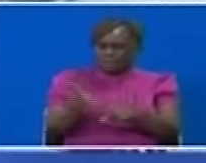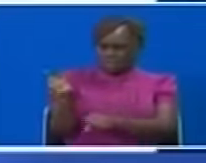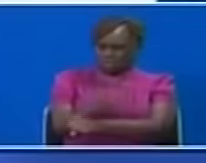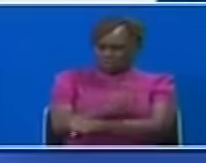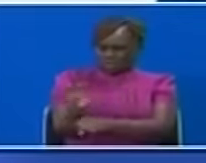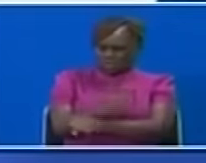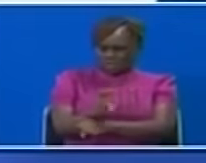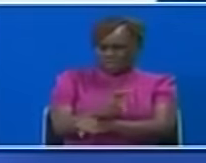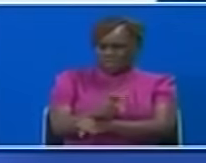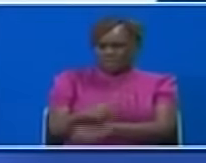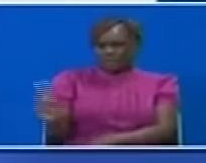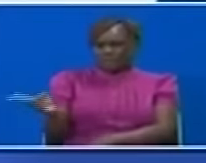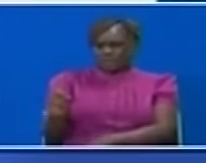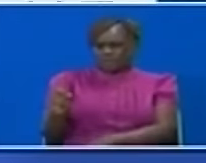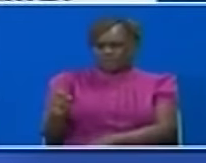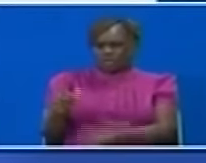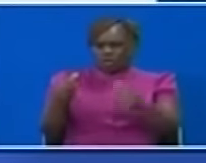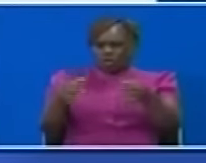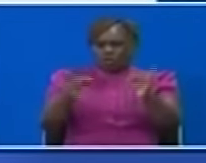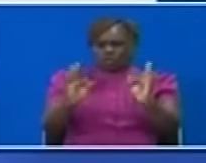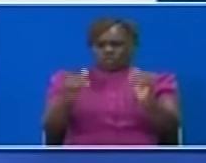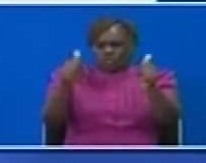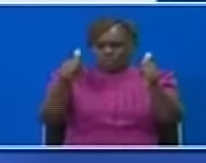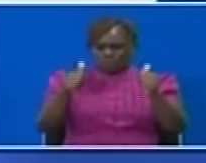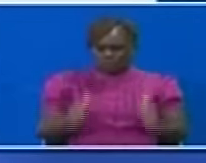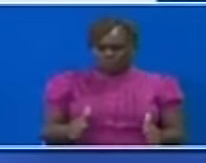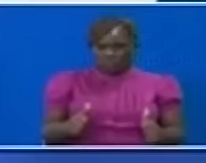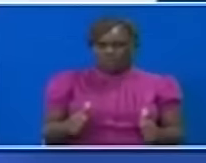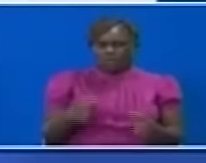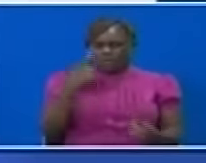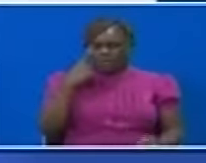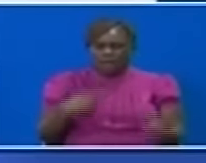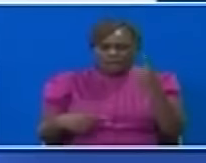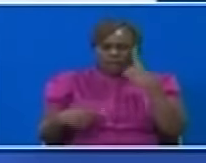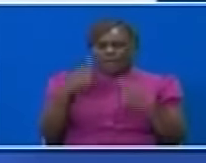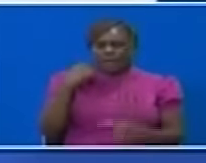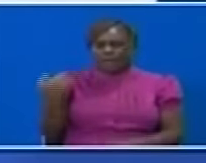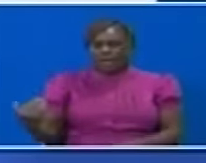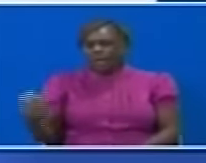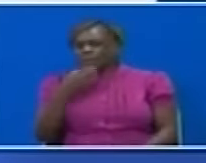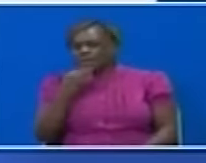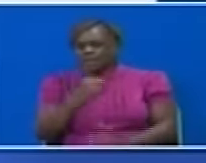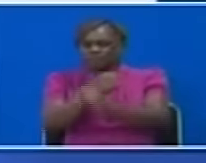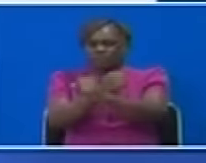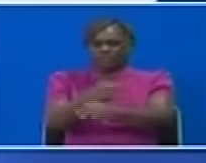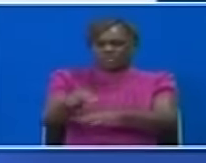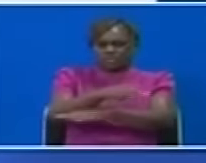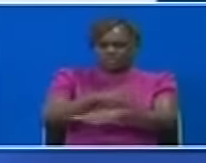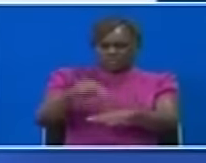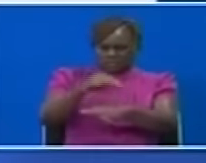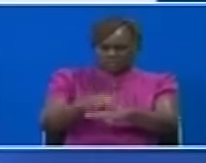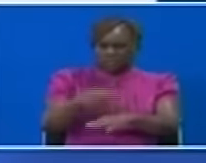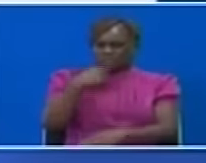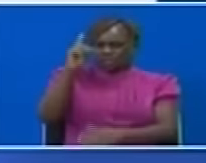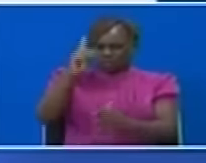monitoring. The president today released an official statement, in part mourning the young men who died defending the nation from what was